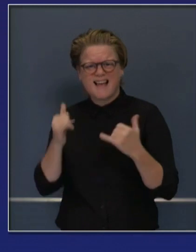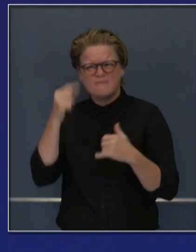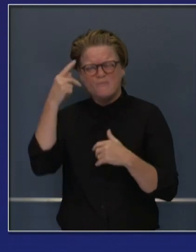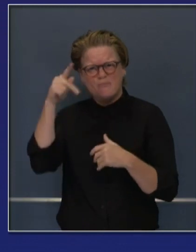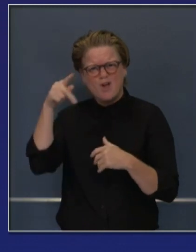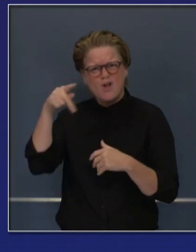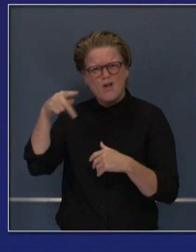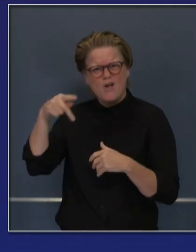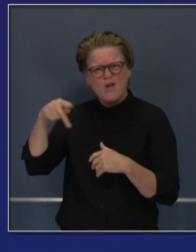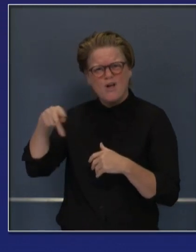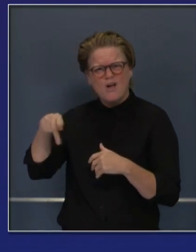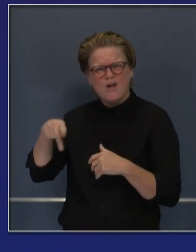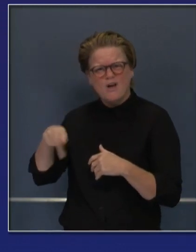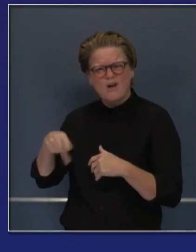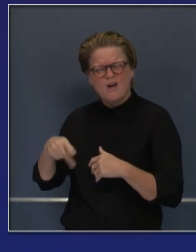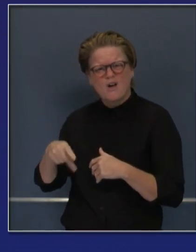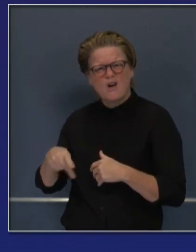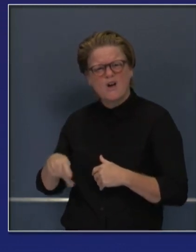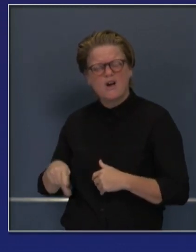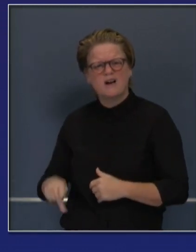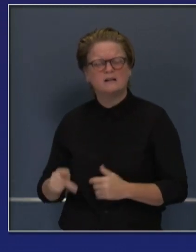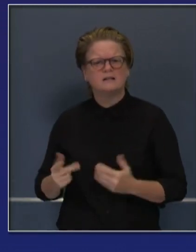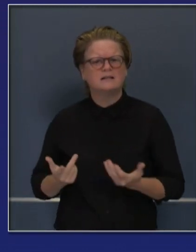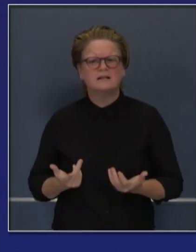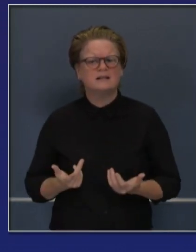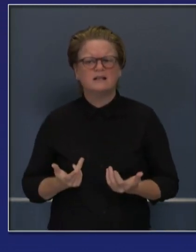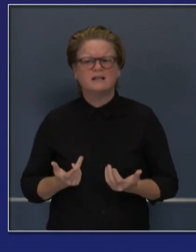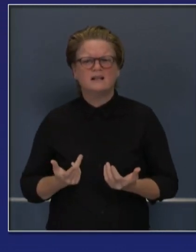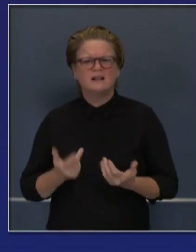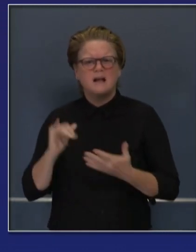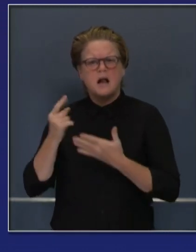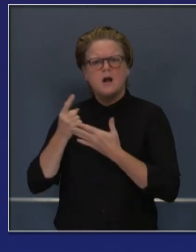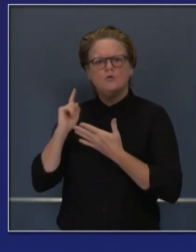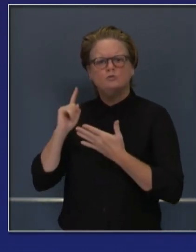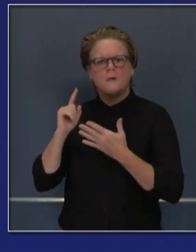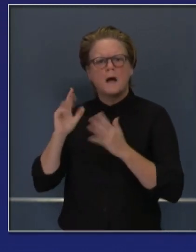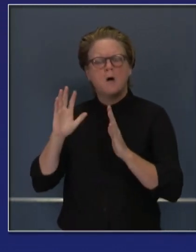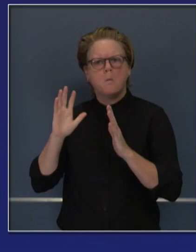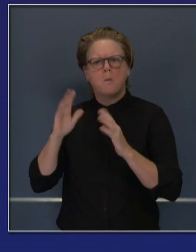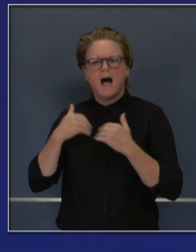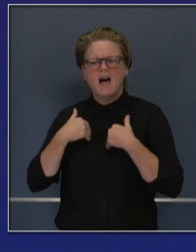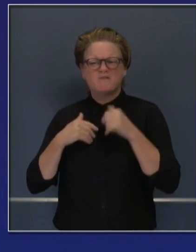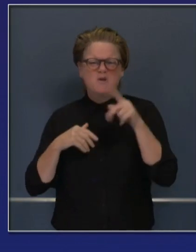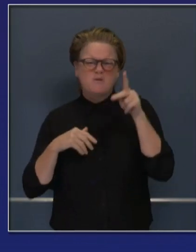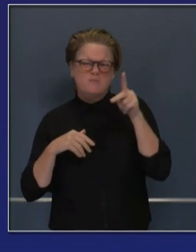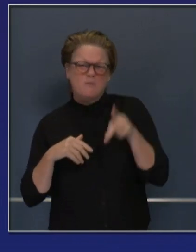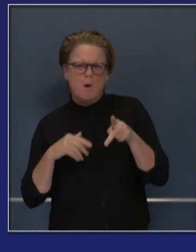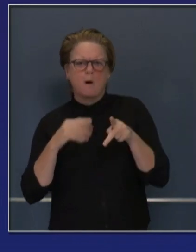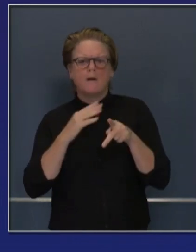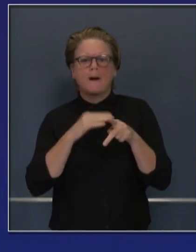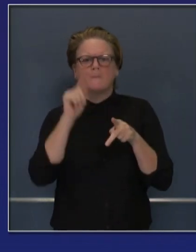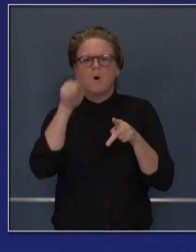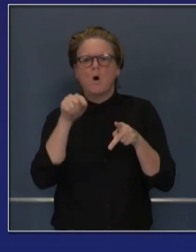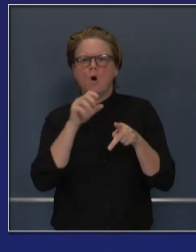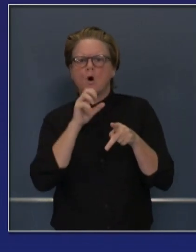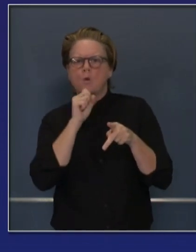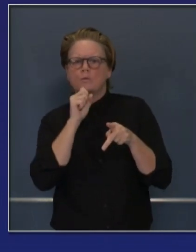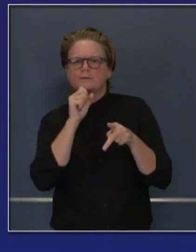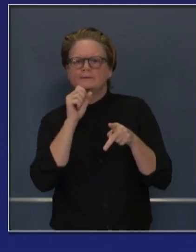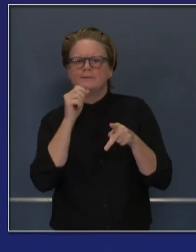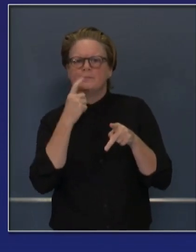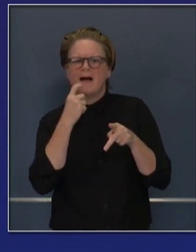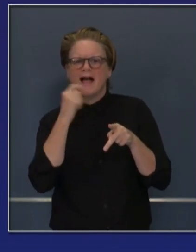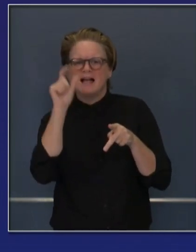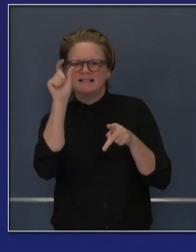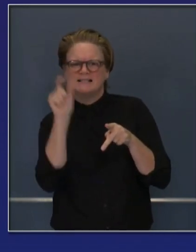of where we were just a week ago. And now, again, the purple throughout the state of California,